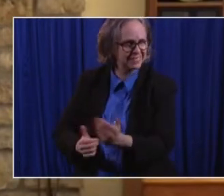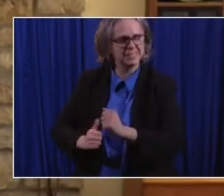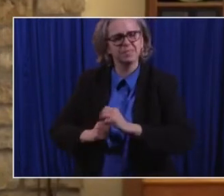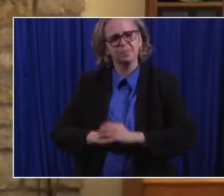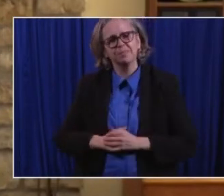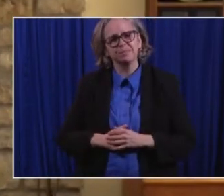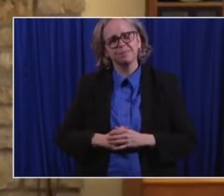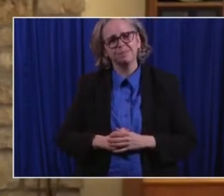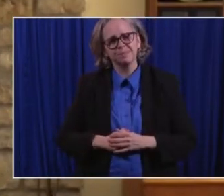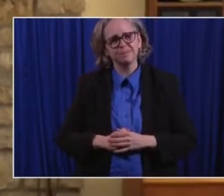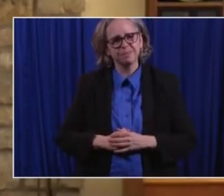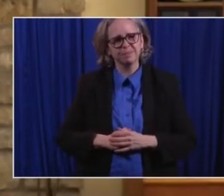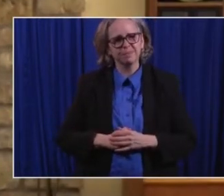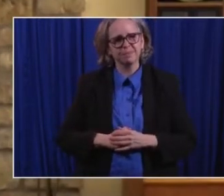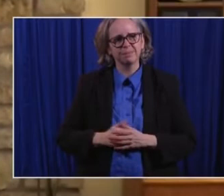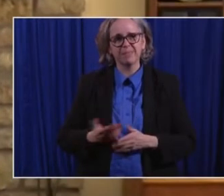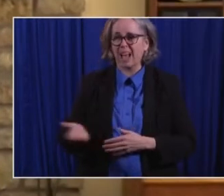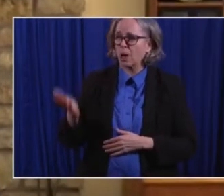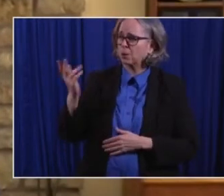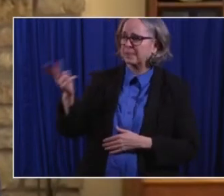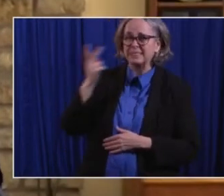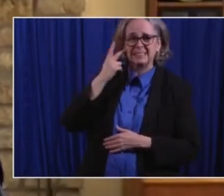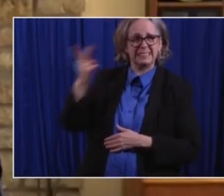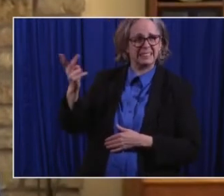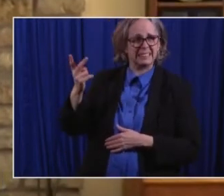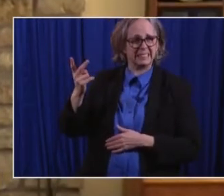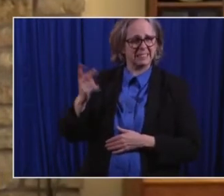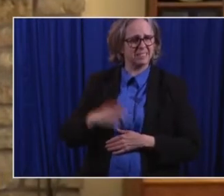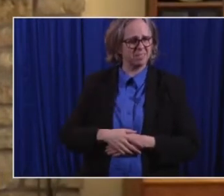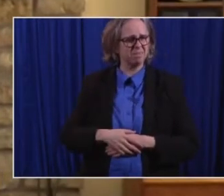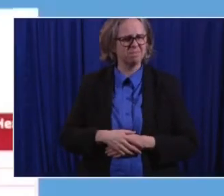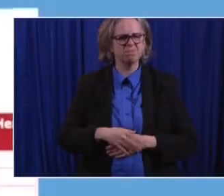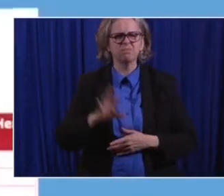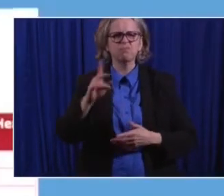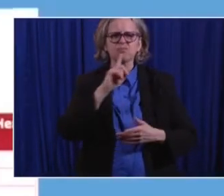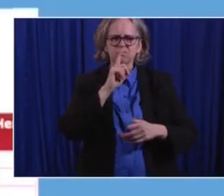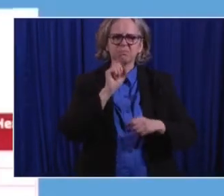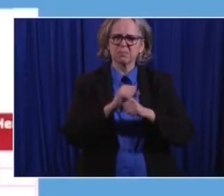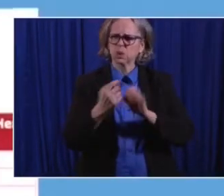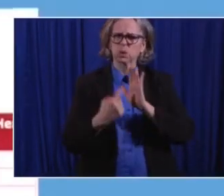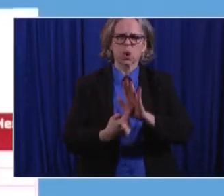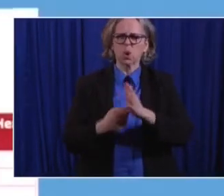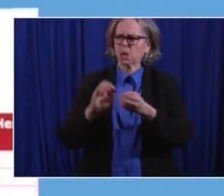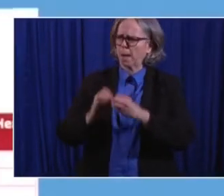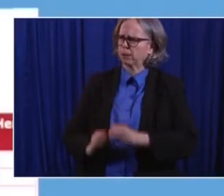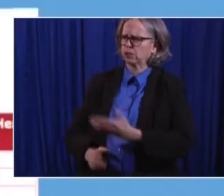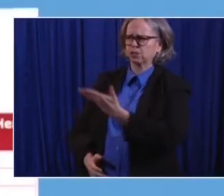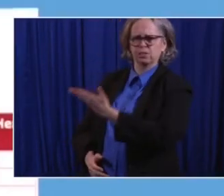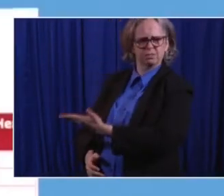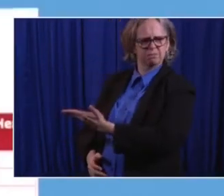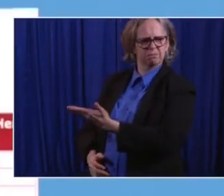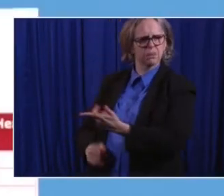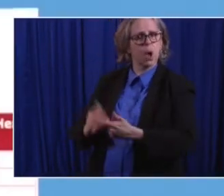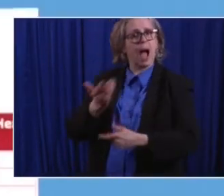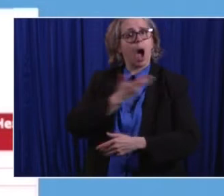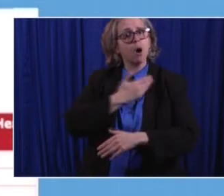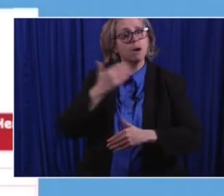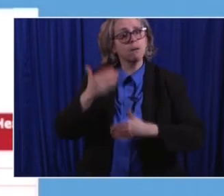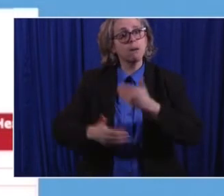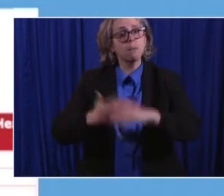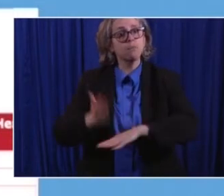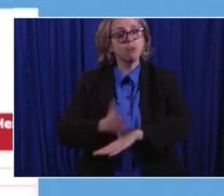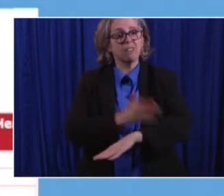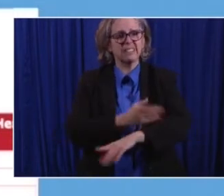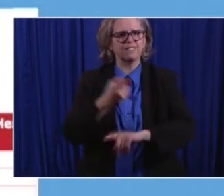chart that is up here shows the progress that has been made, and this is as of yesterday.